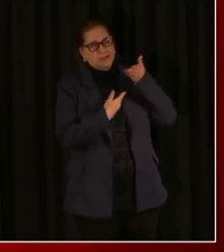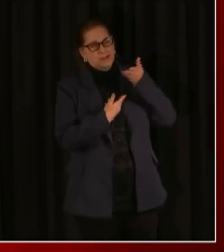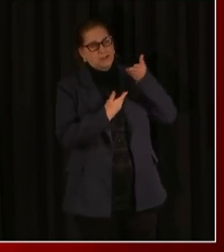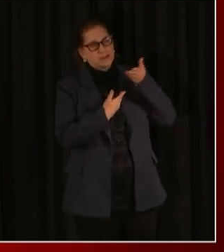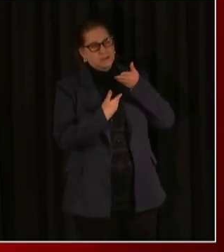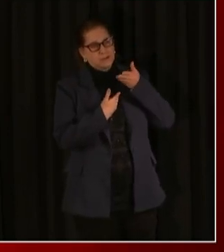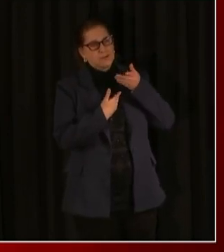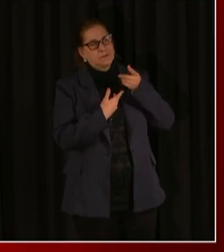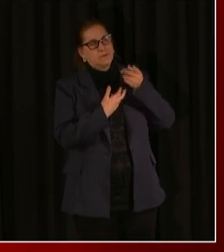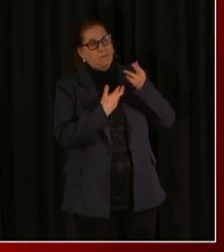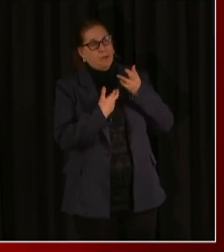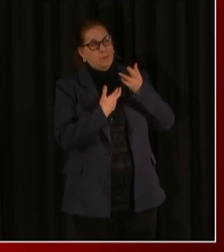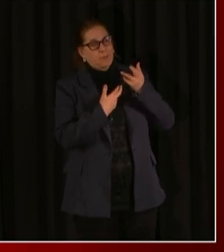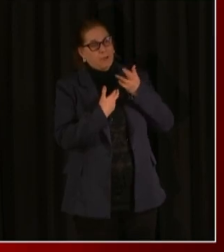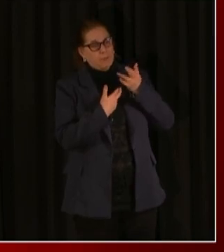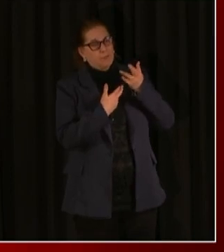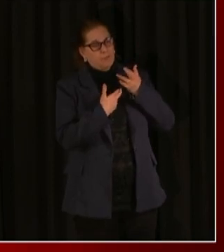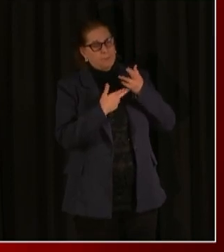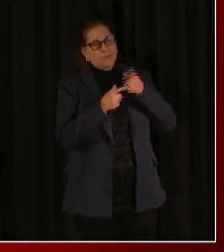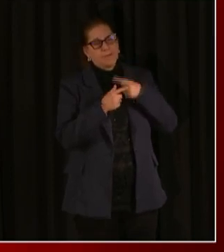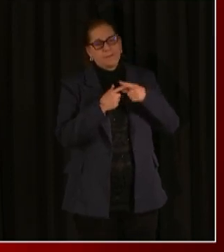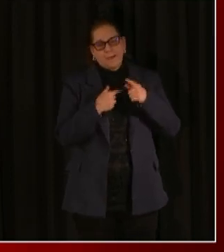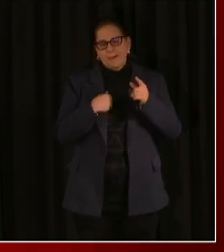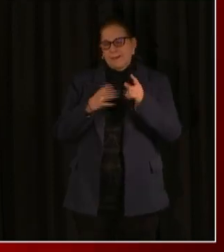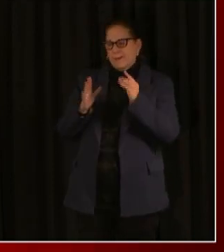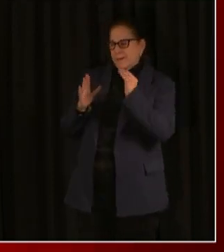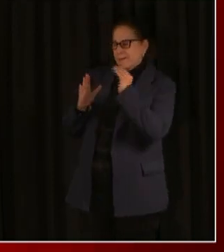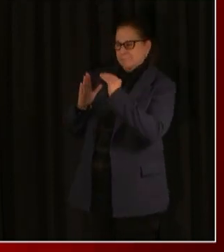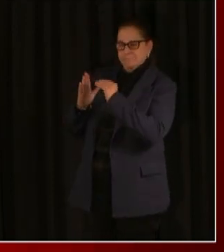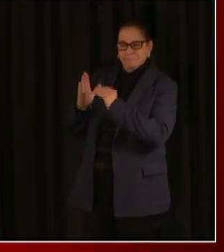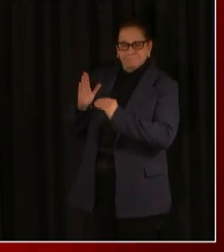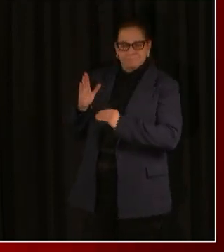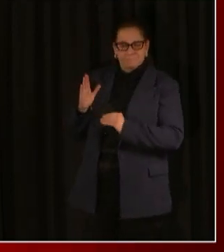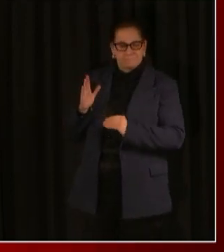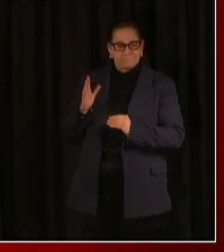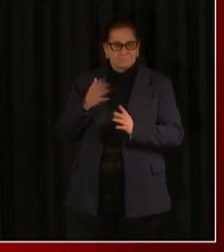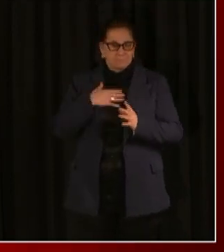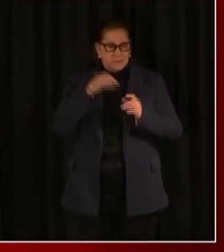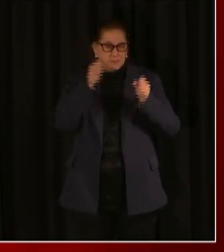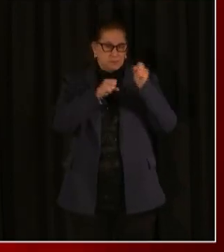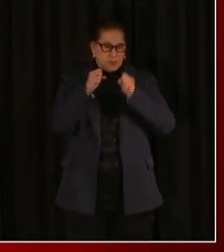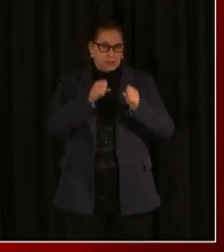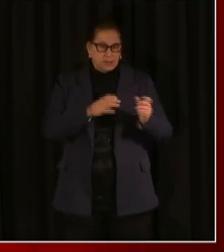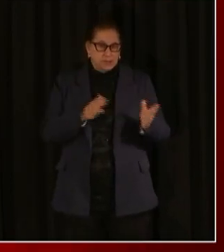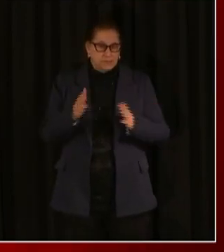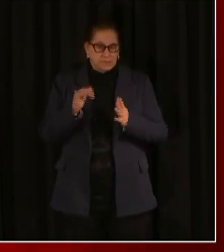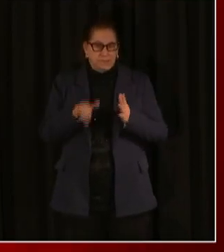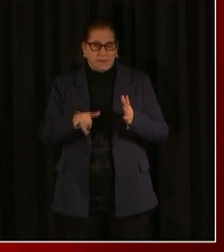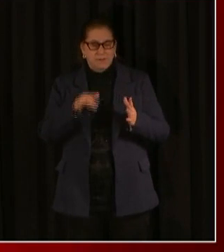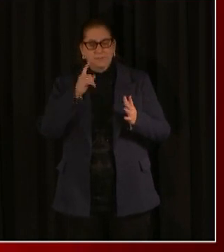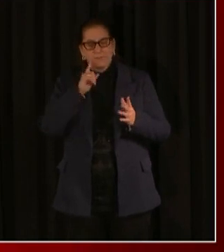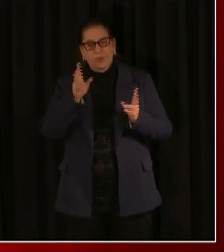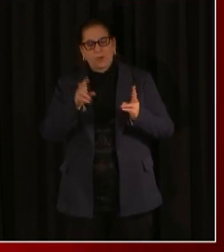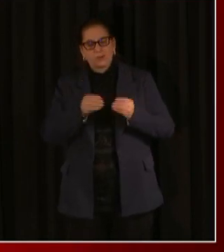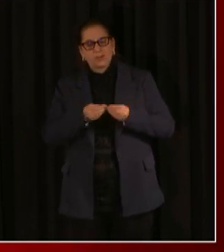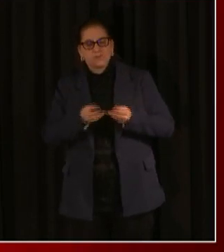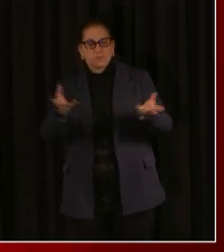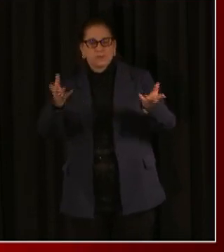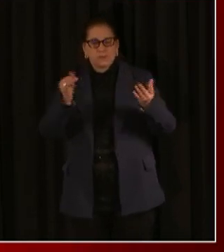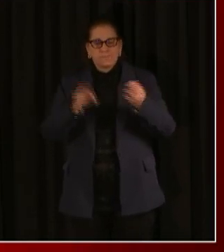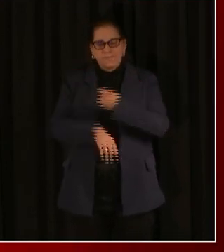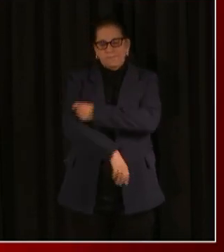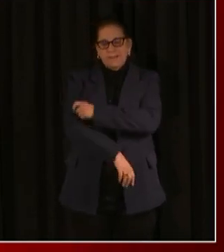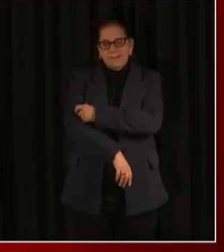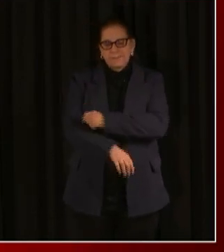So a little on the vaccine prioritization strategy. As of today, DC is in phase 1B in tier 2